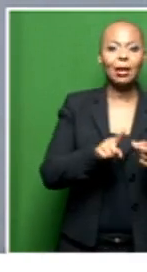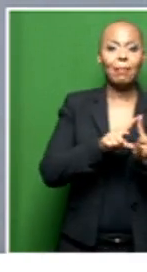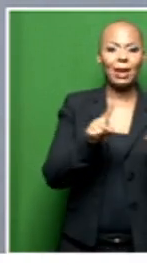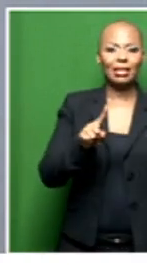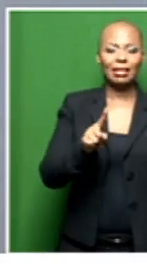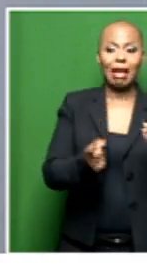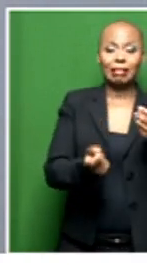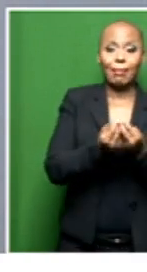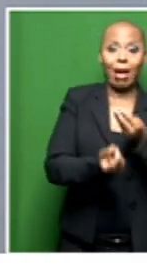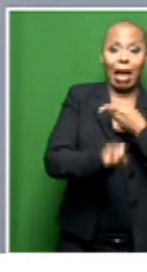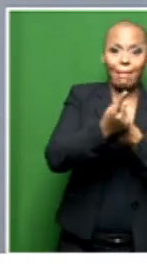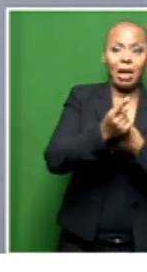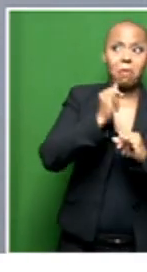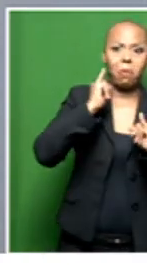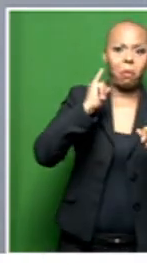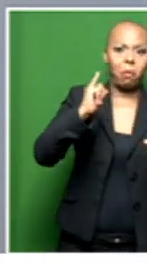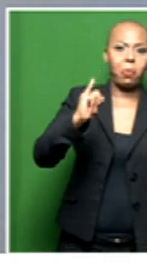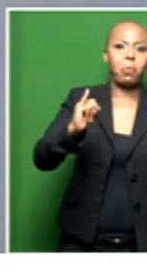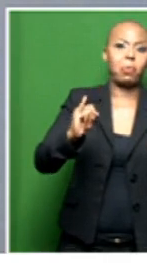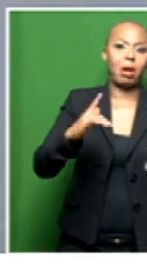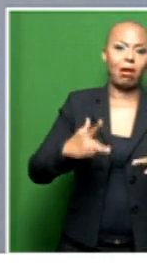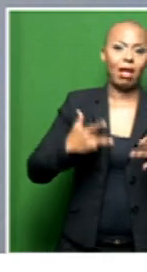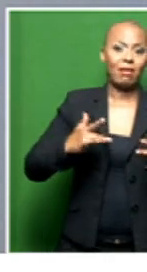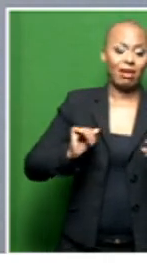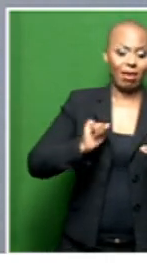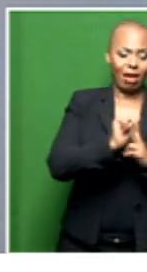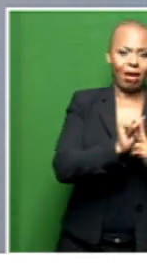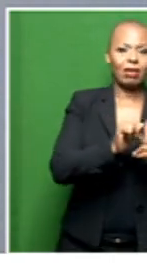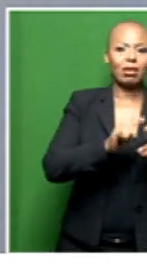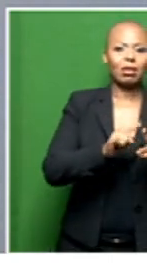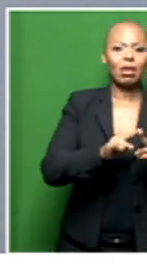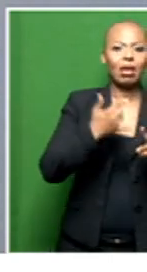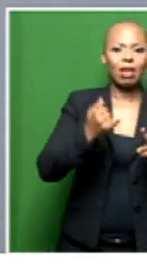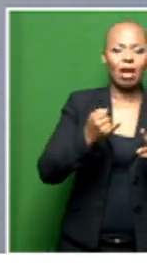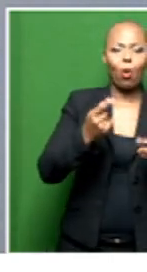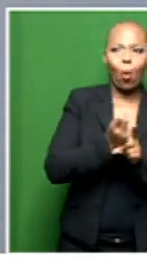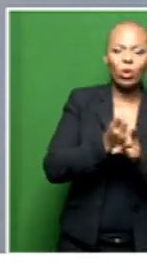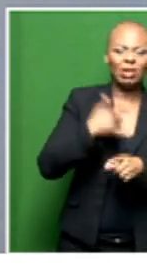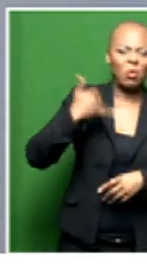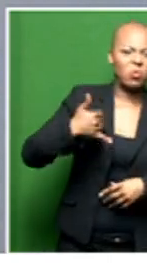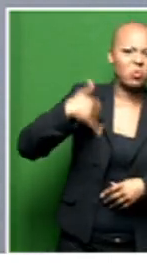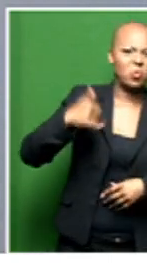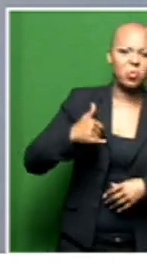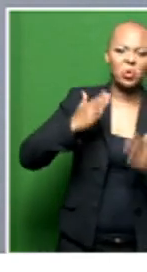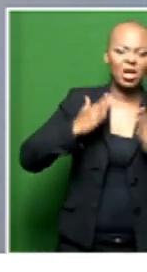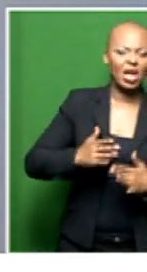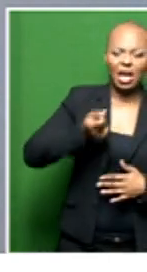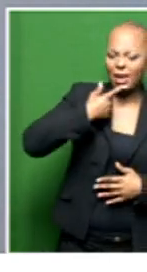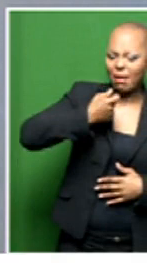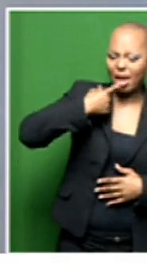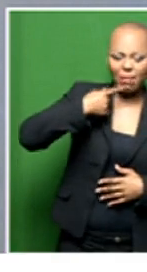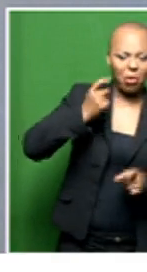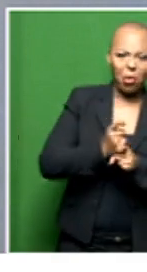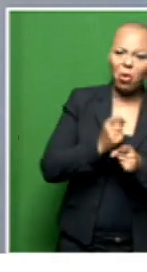accident that leads her to have kind of chronic pain management issues. And basically it follows